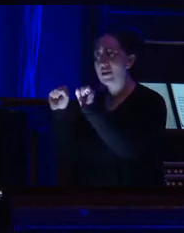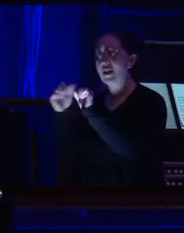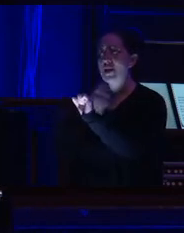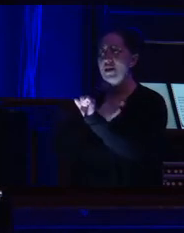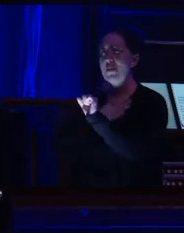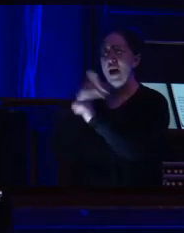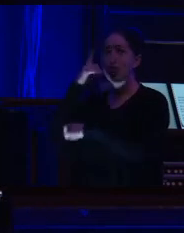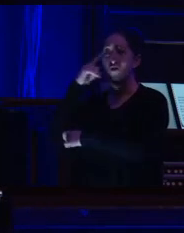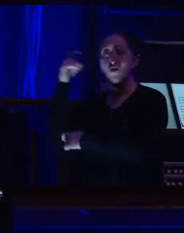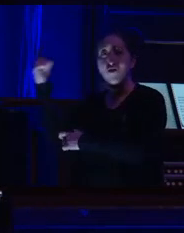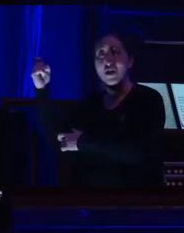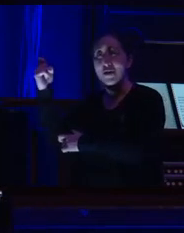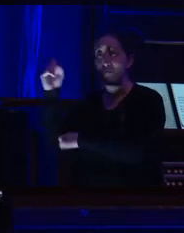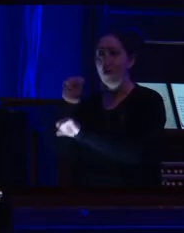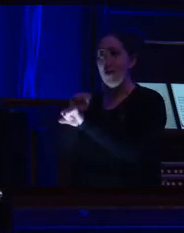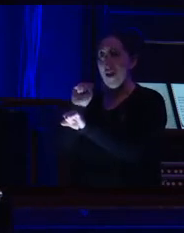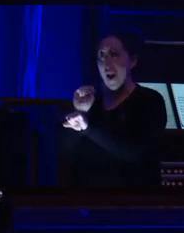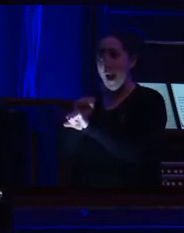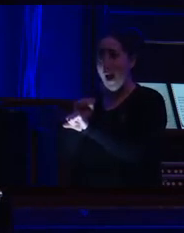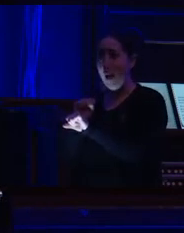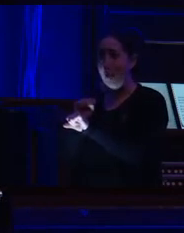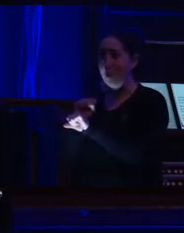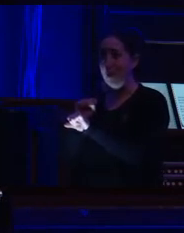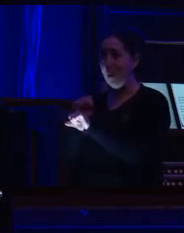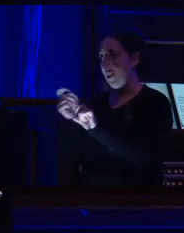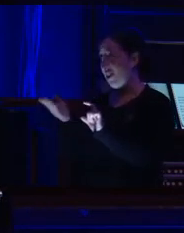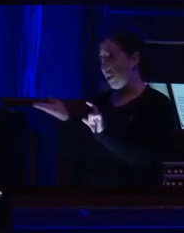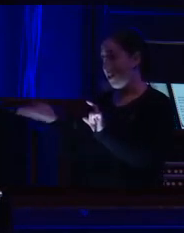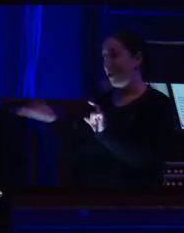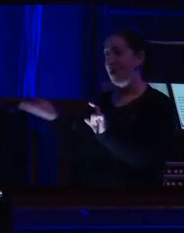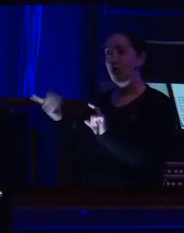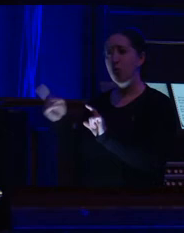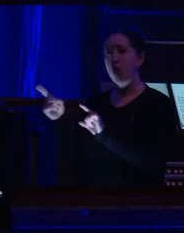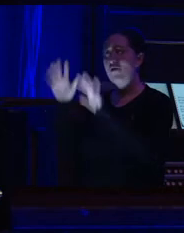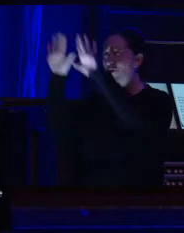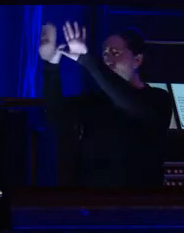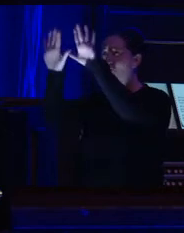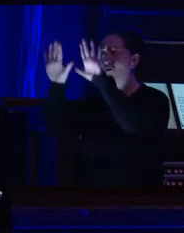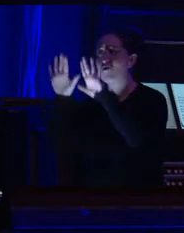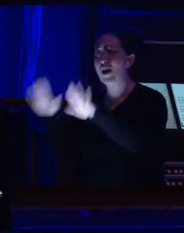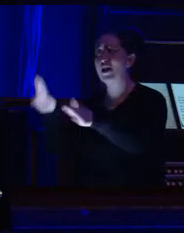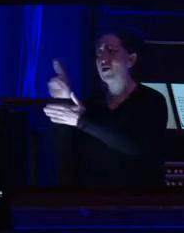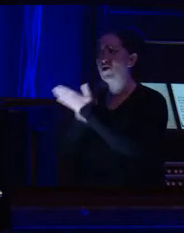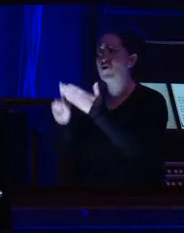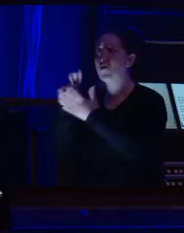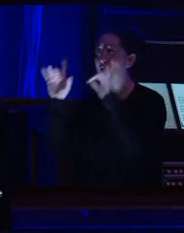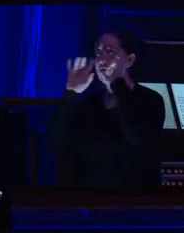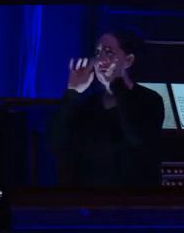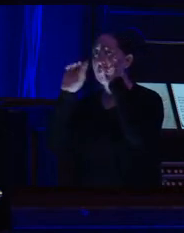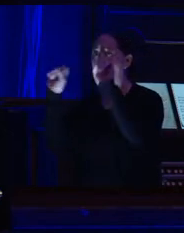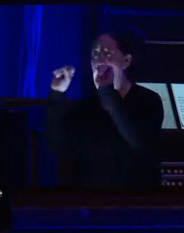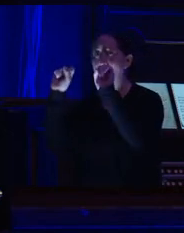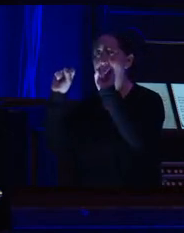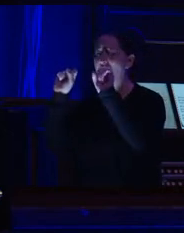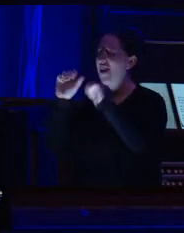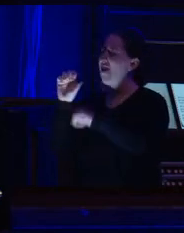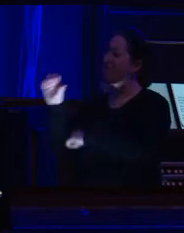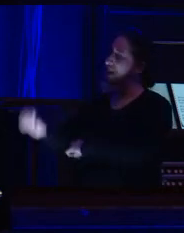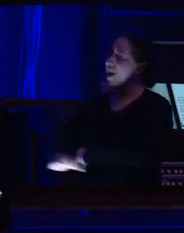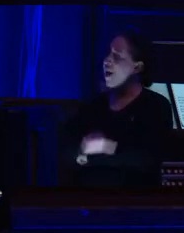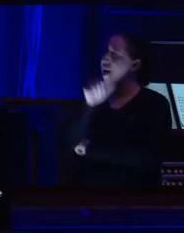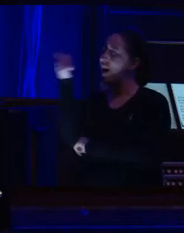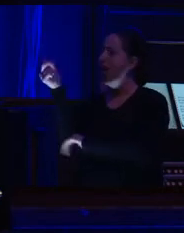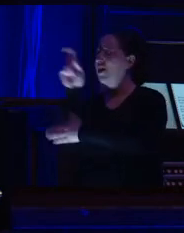dream job, as she is perhaps one of the greatest university presidents of any institution of